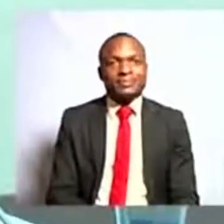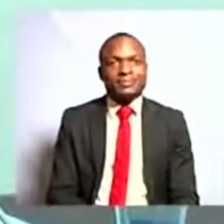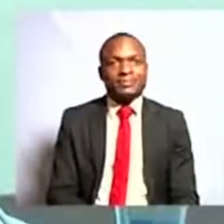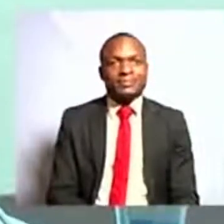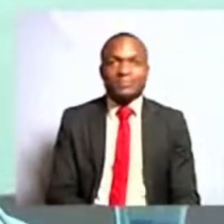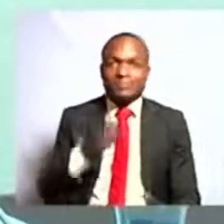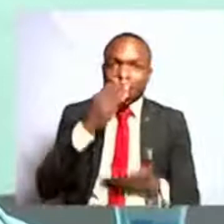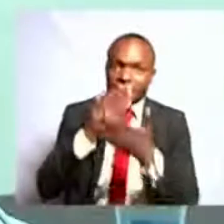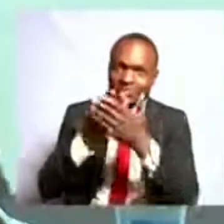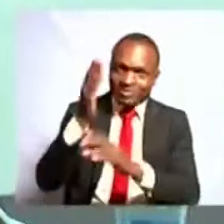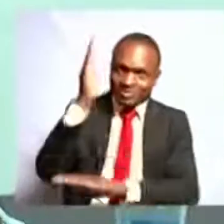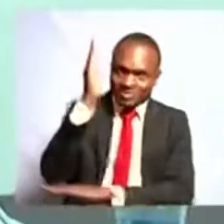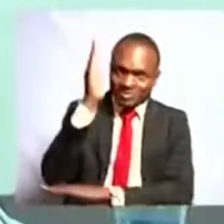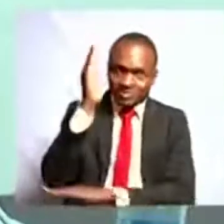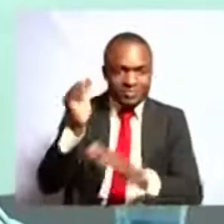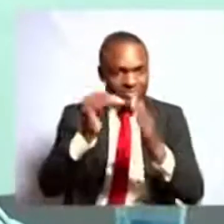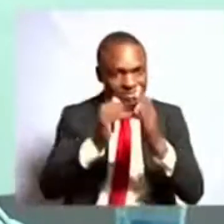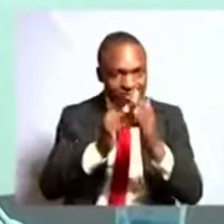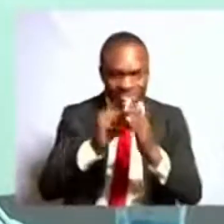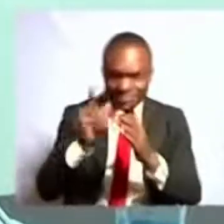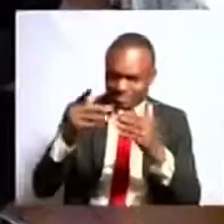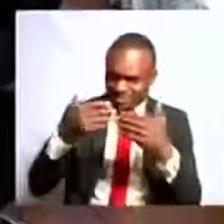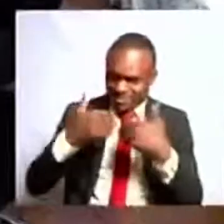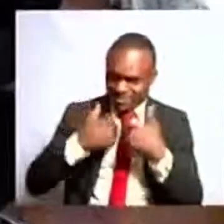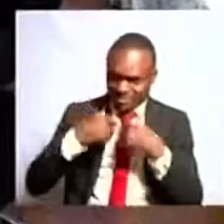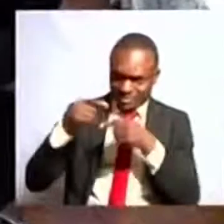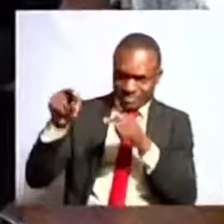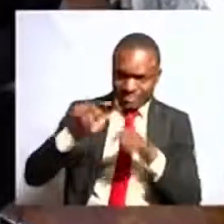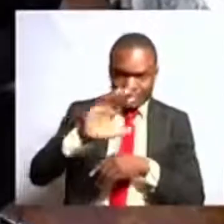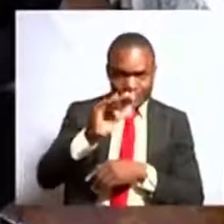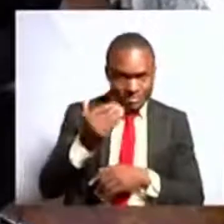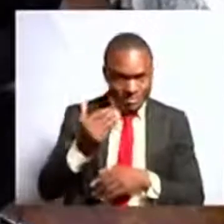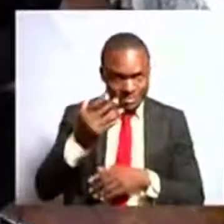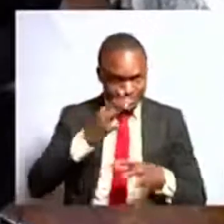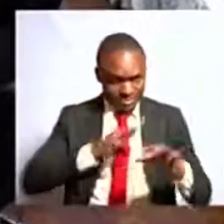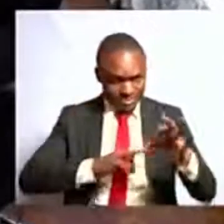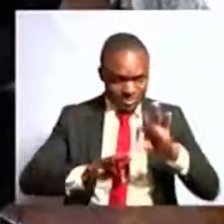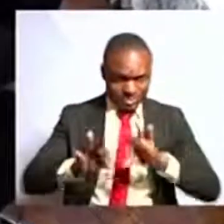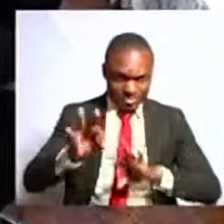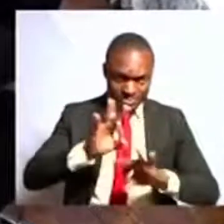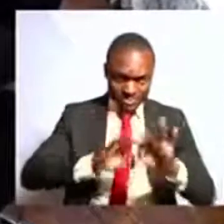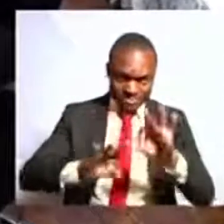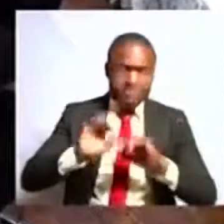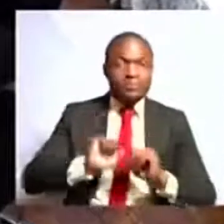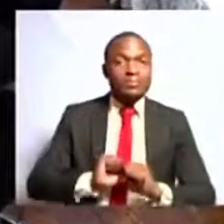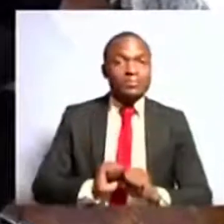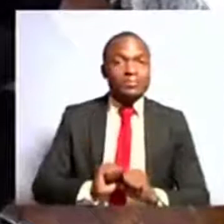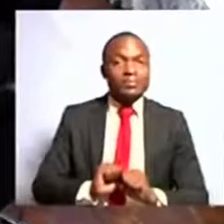Good afternoon again. I think I've come back to clarify on the